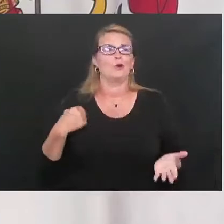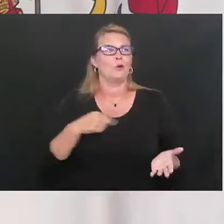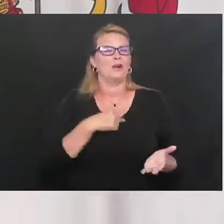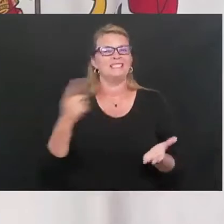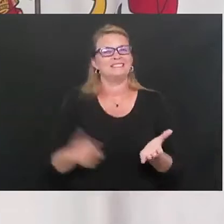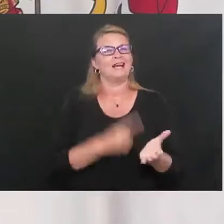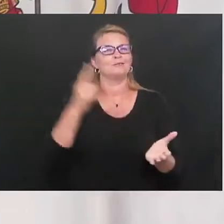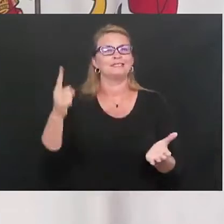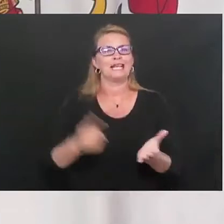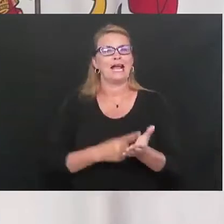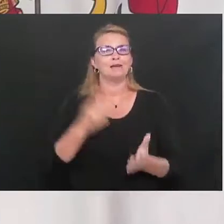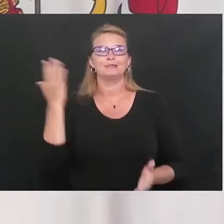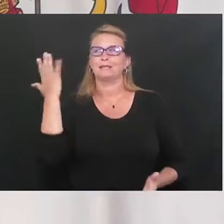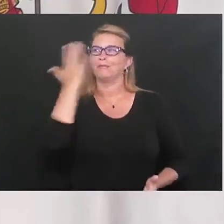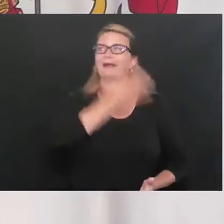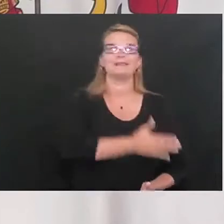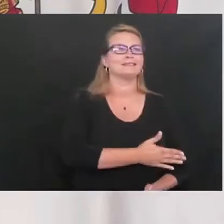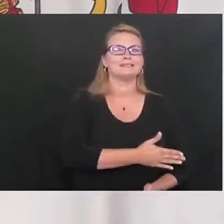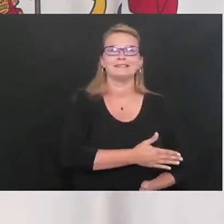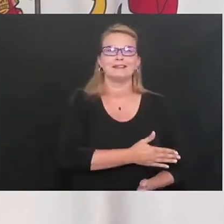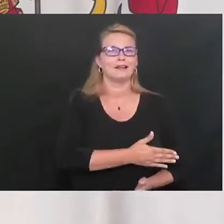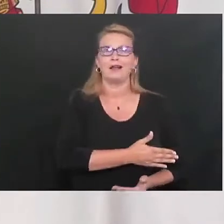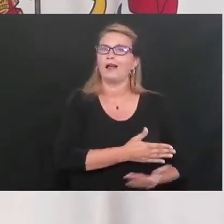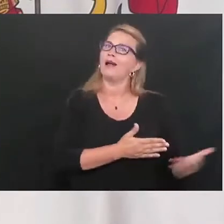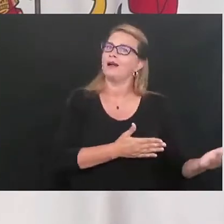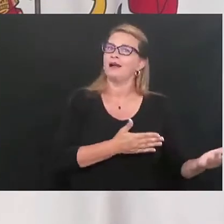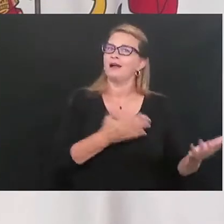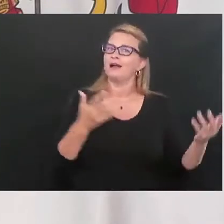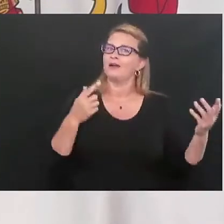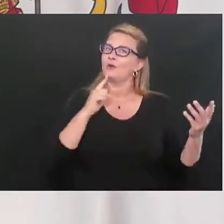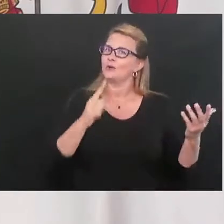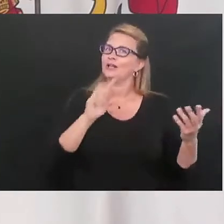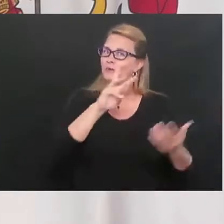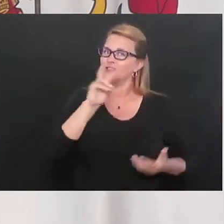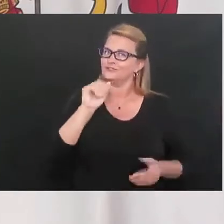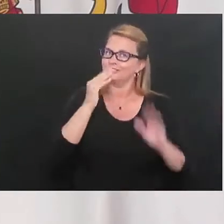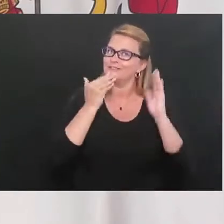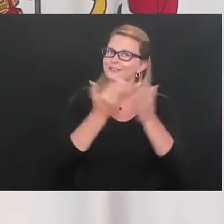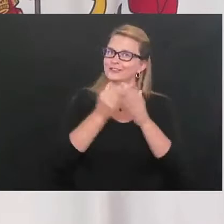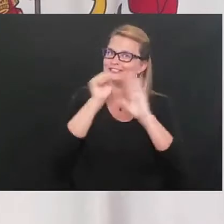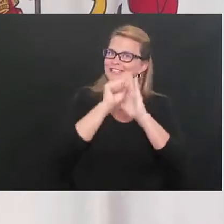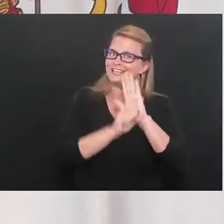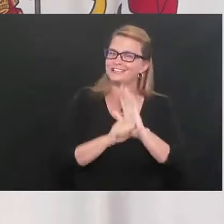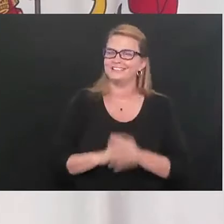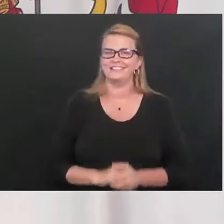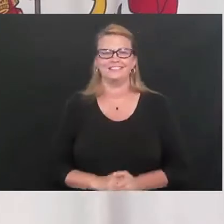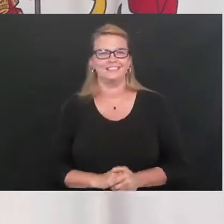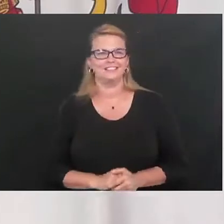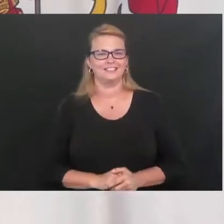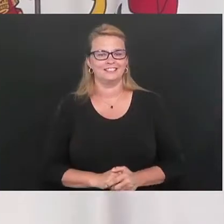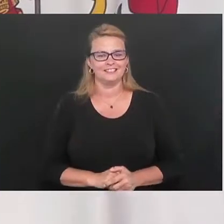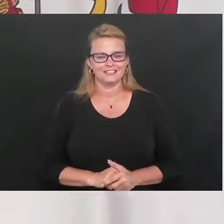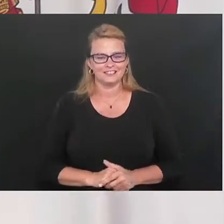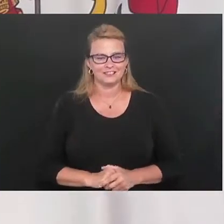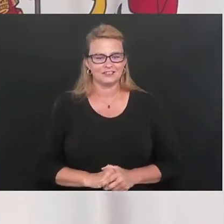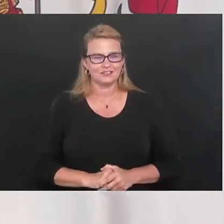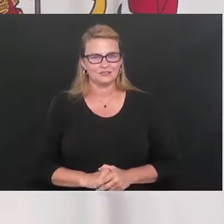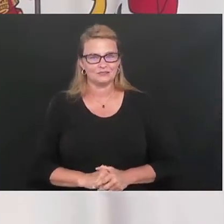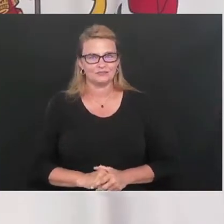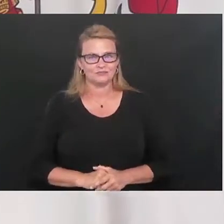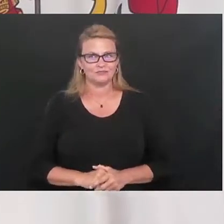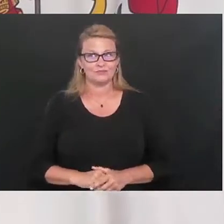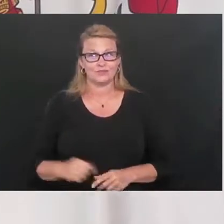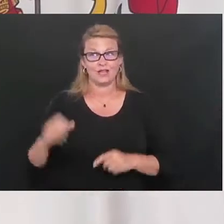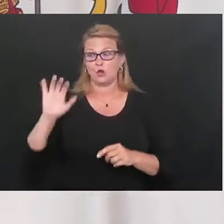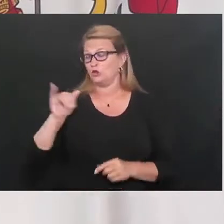sometimes we just miss the fact of just how good West Virginia is really doing. The bottom line of the whole thing is we went to the market on